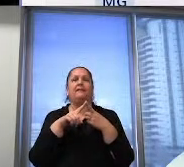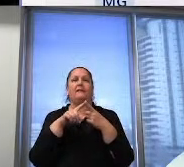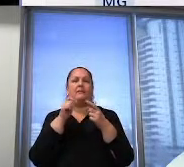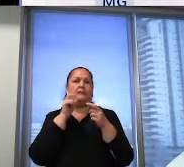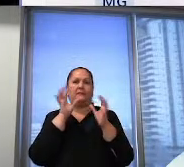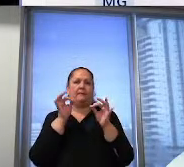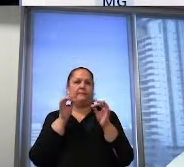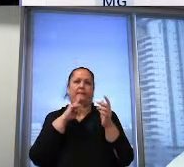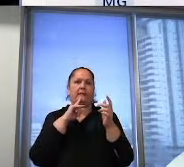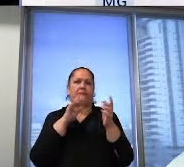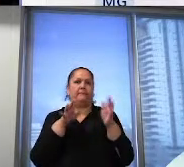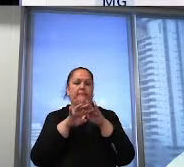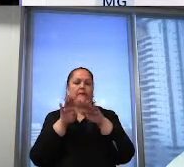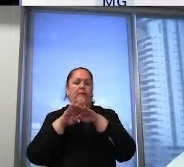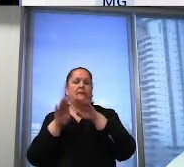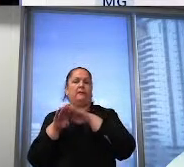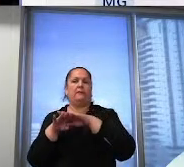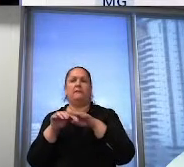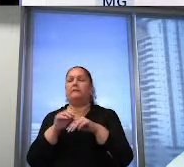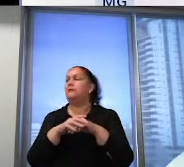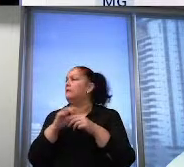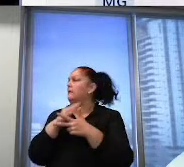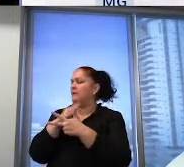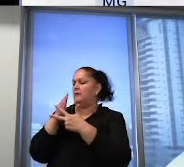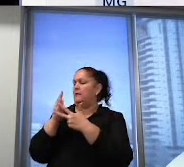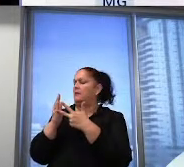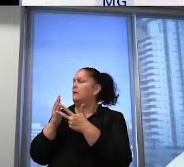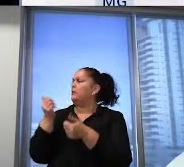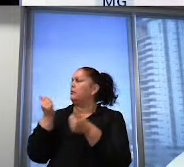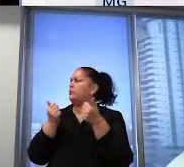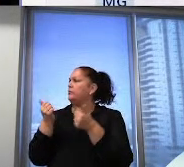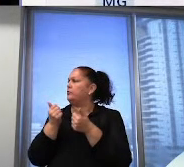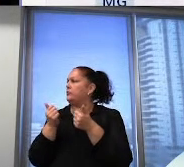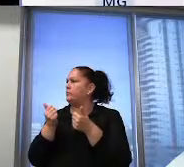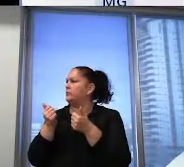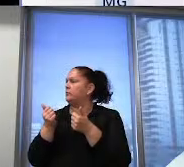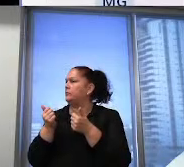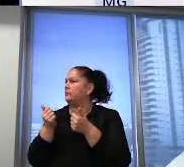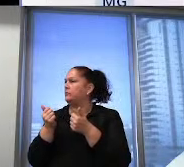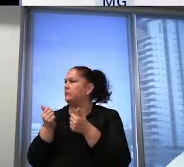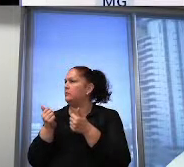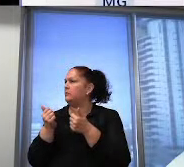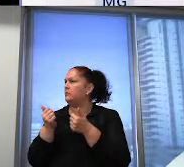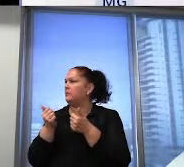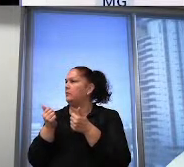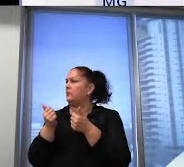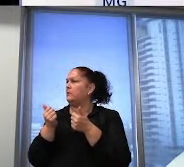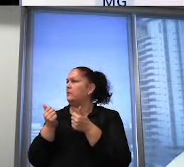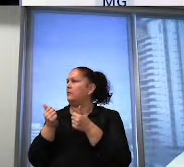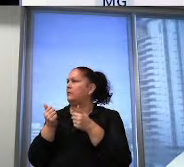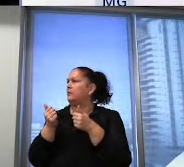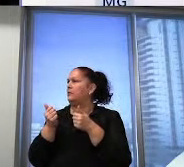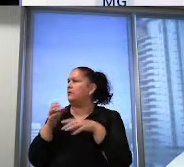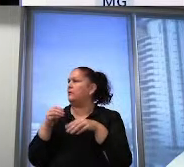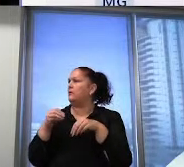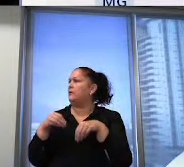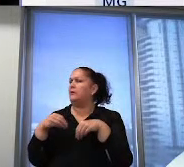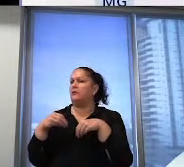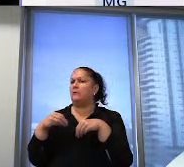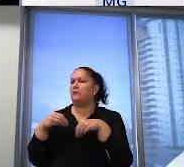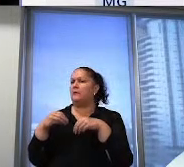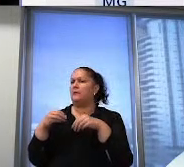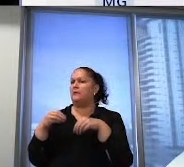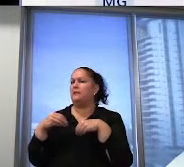they absolutely do overlap. Well, of the three, which are the ones that are contributors to the revenue requirement that